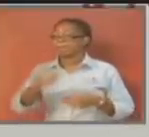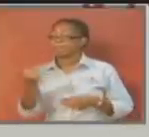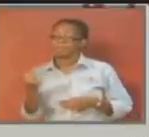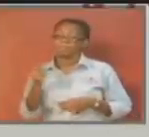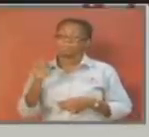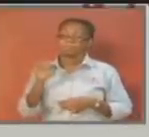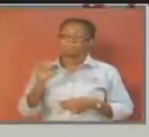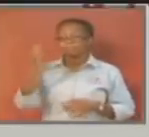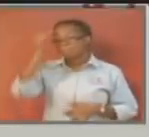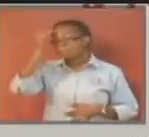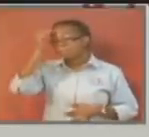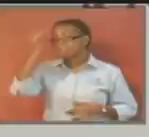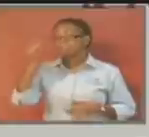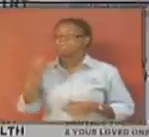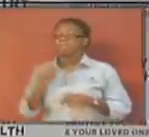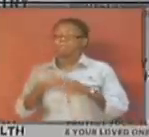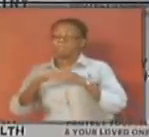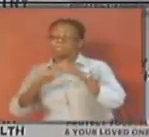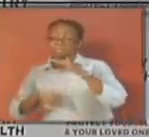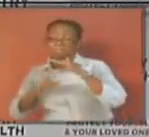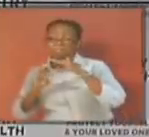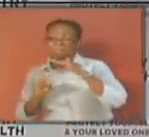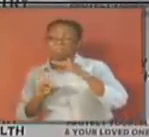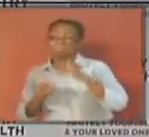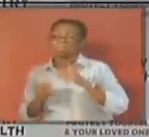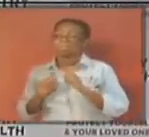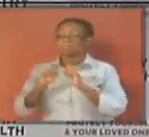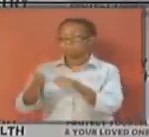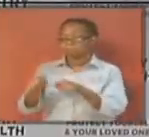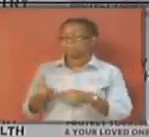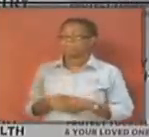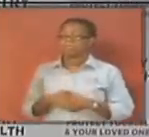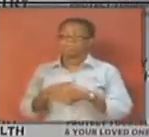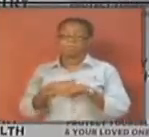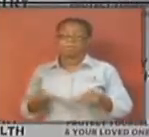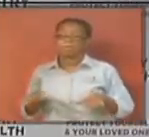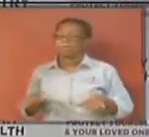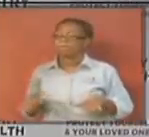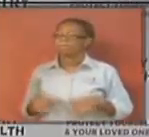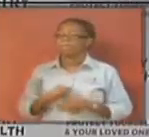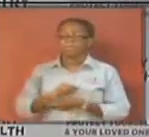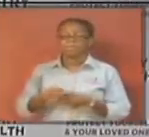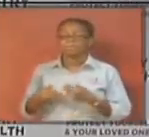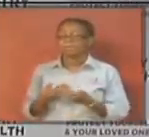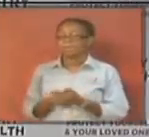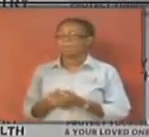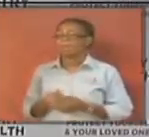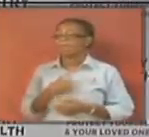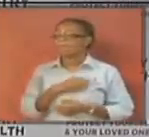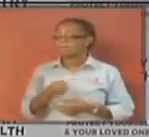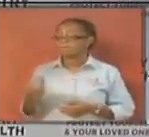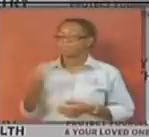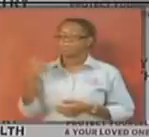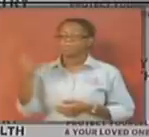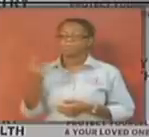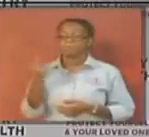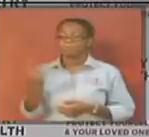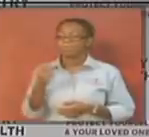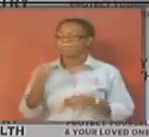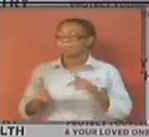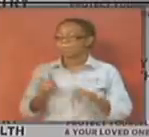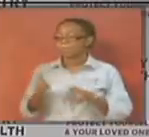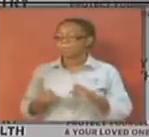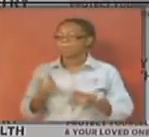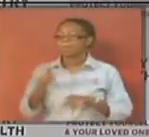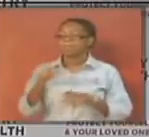believe that only persons who are eligible will be vaccinated. Yes, CEO? That's right. Yes, definitely so. Okay, great. Thank you